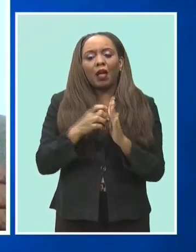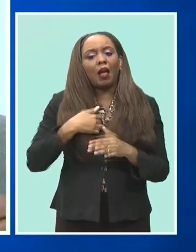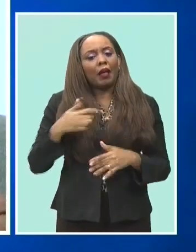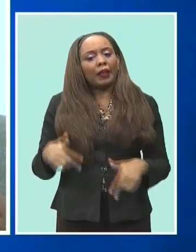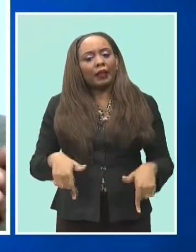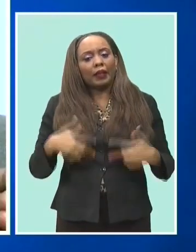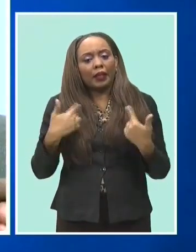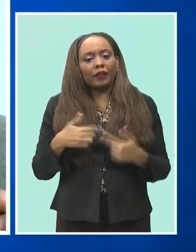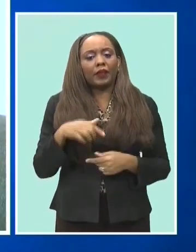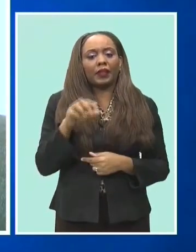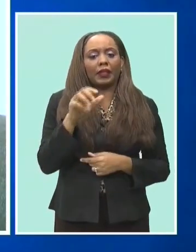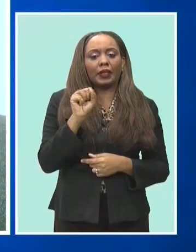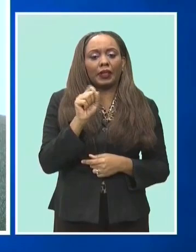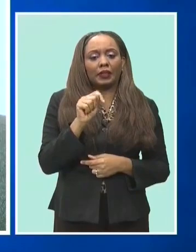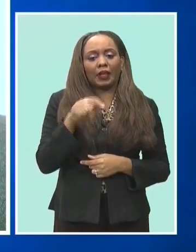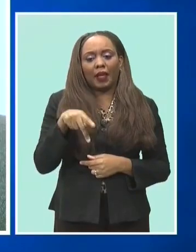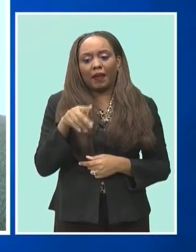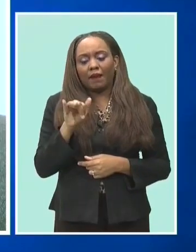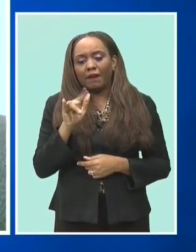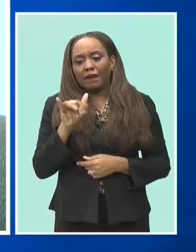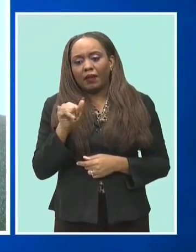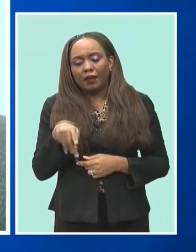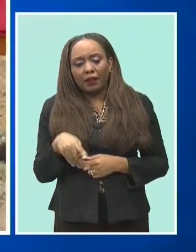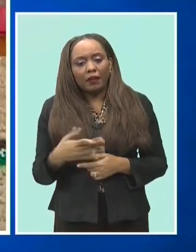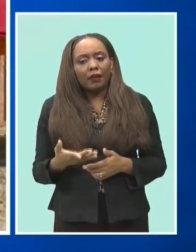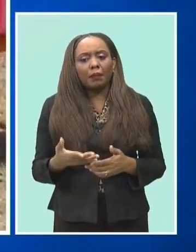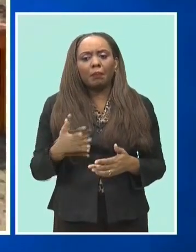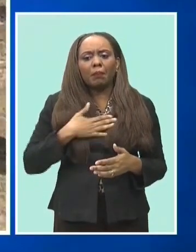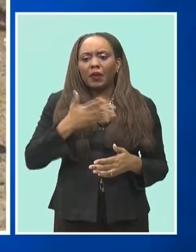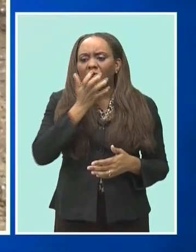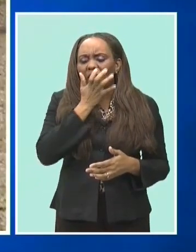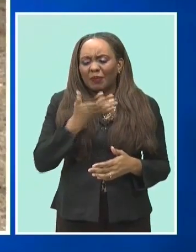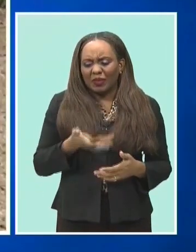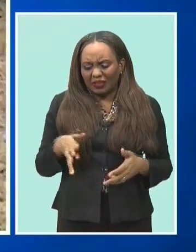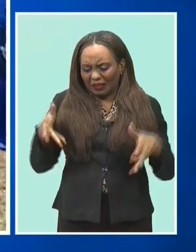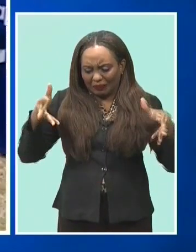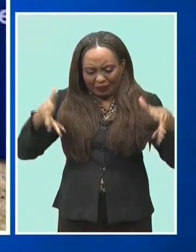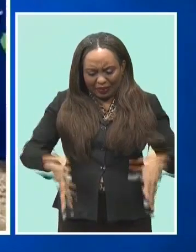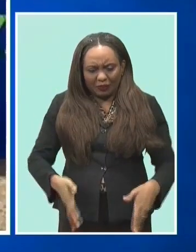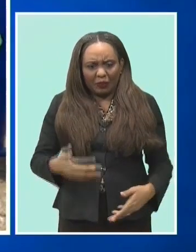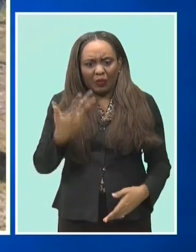has not been collected for 3 weeks. Is there a number? If you love your country,